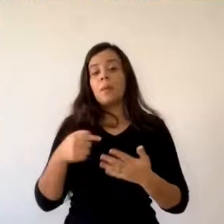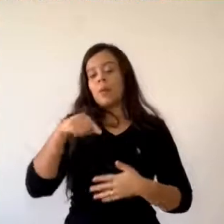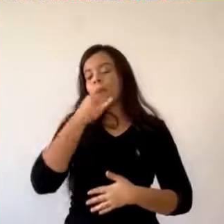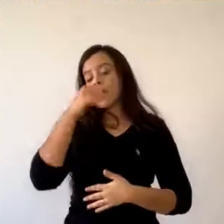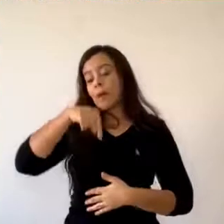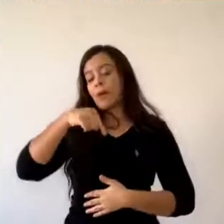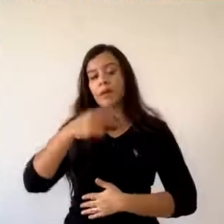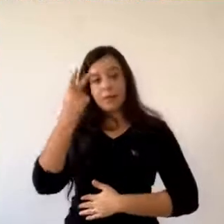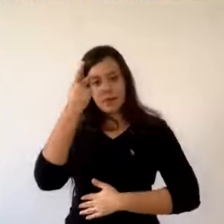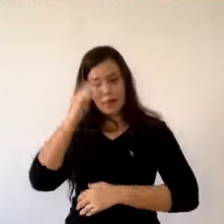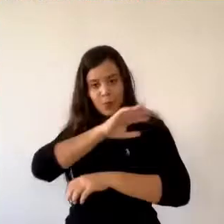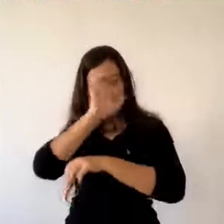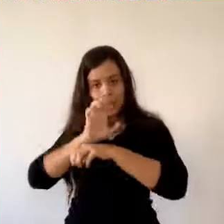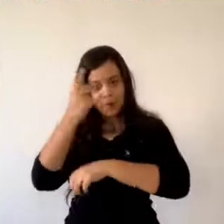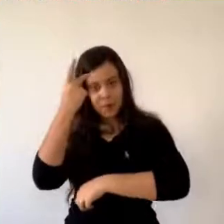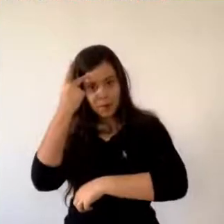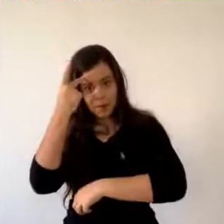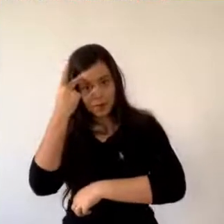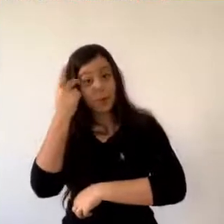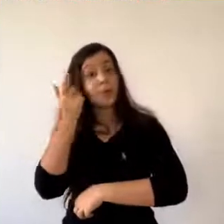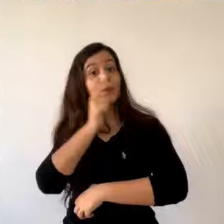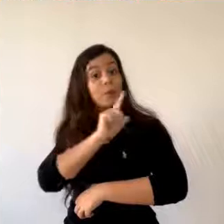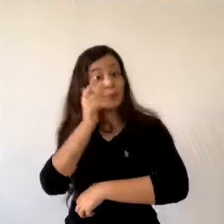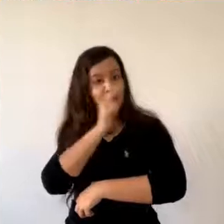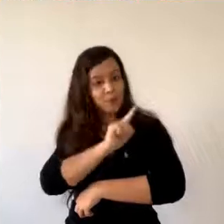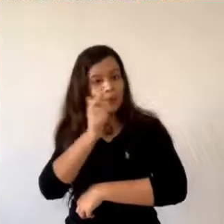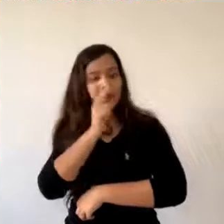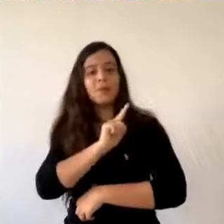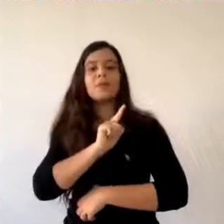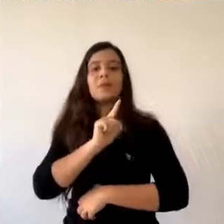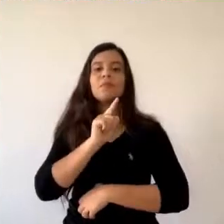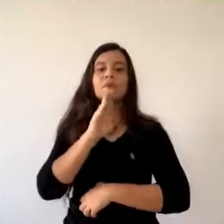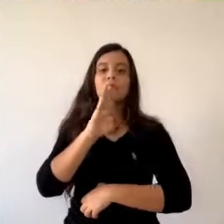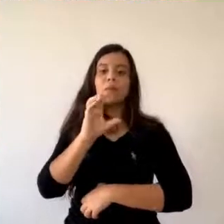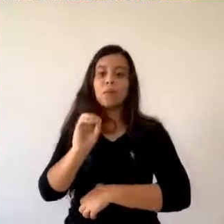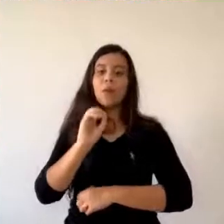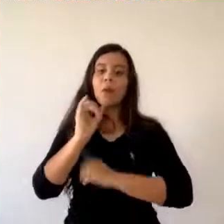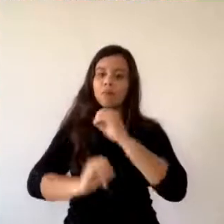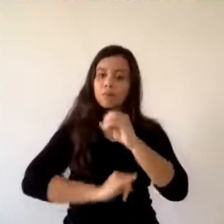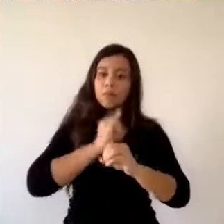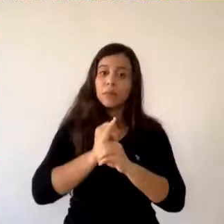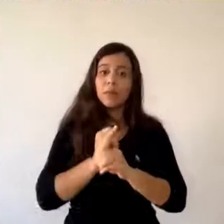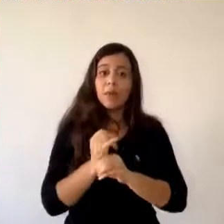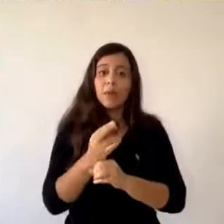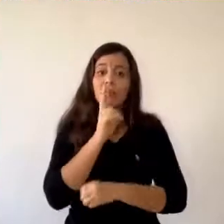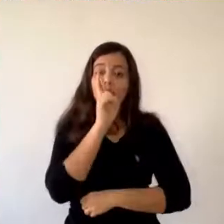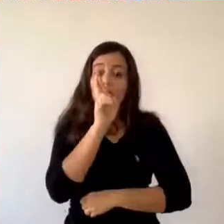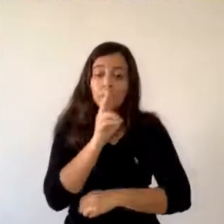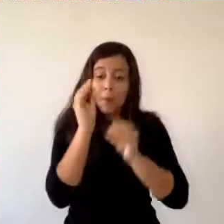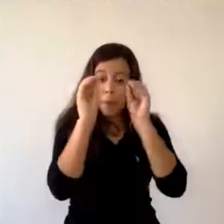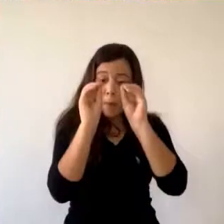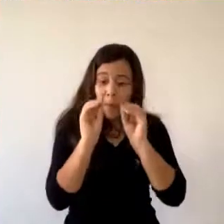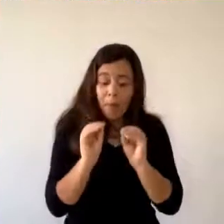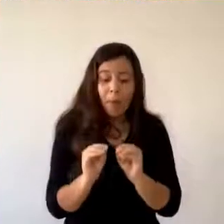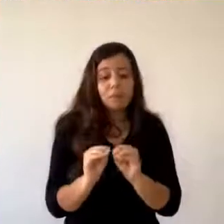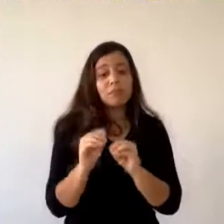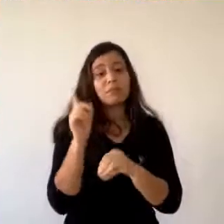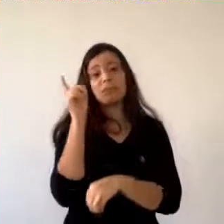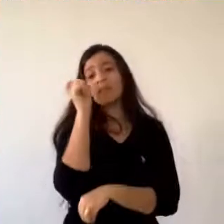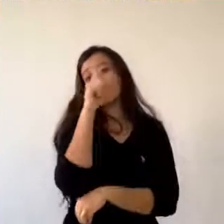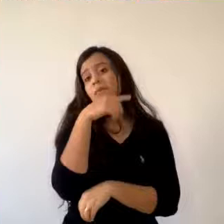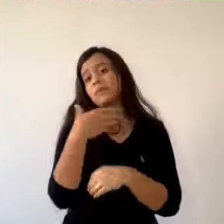investigate crimes. So we were able to have this electronic bulletin, but it's also very hard to fill it out. So